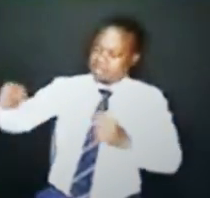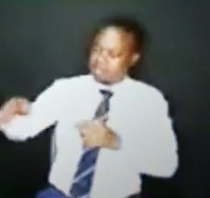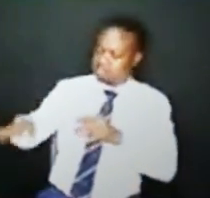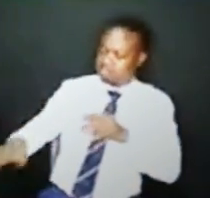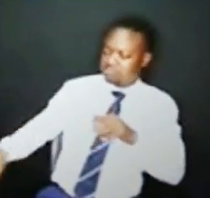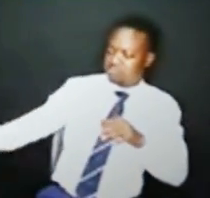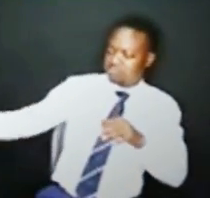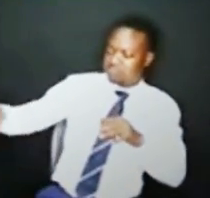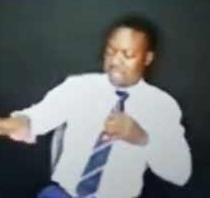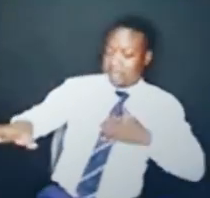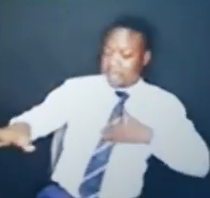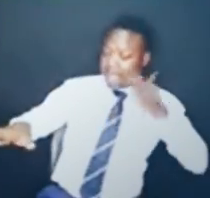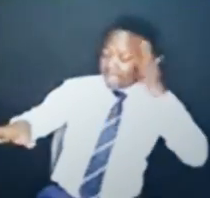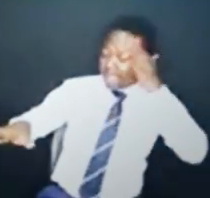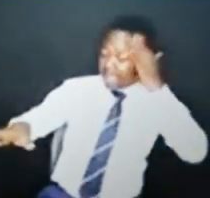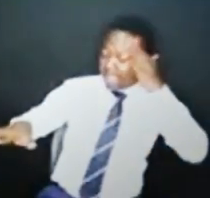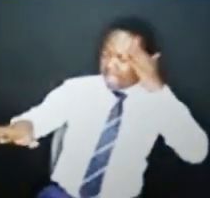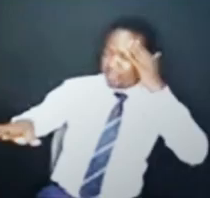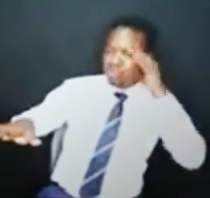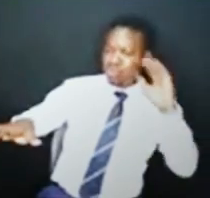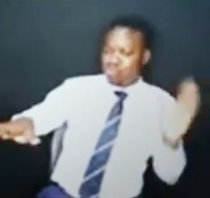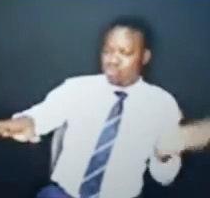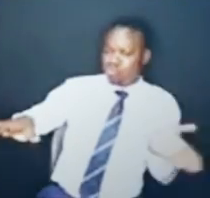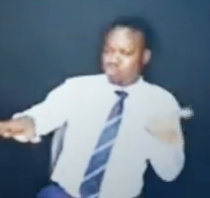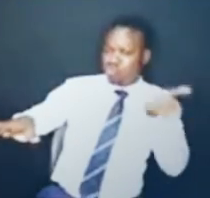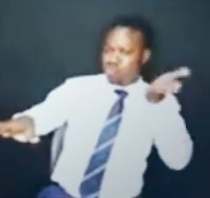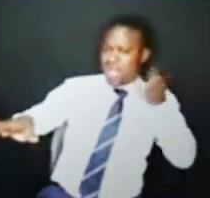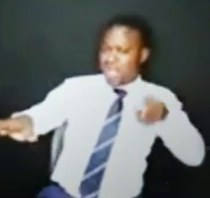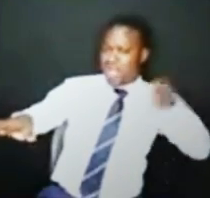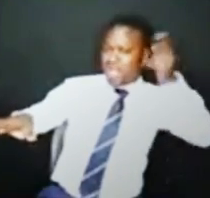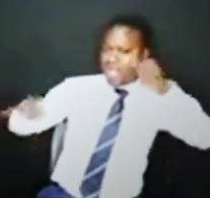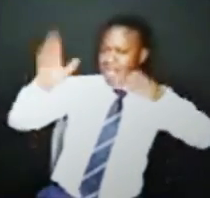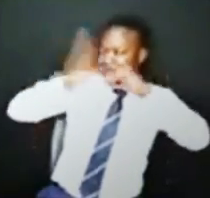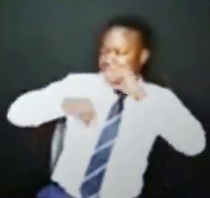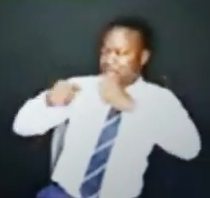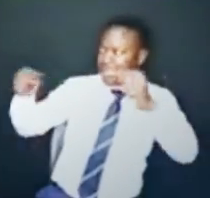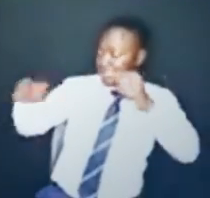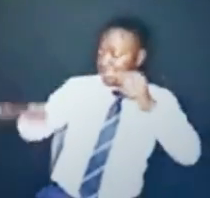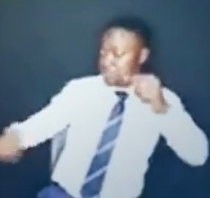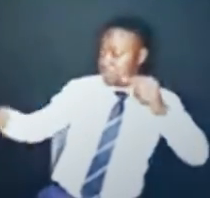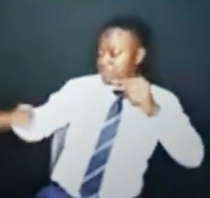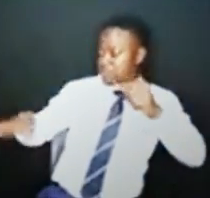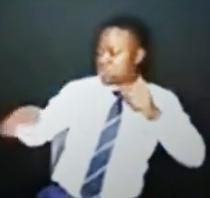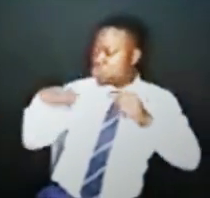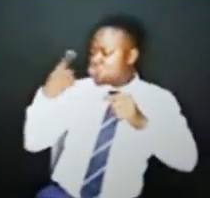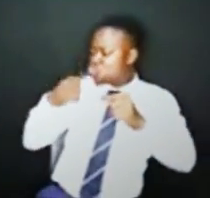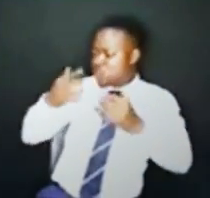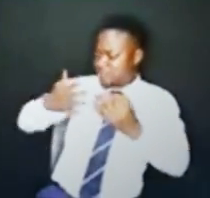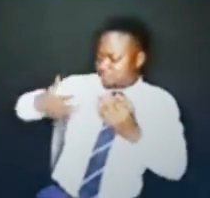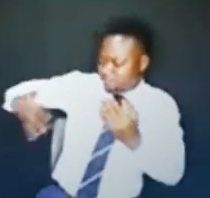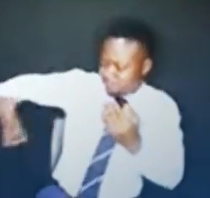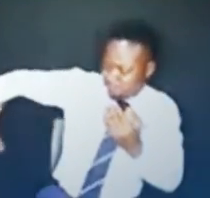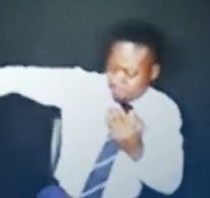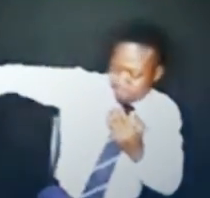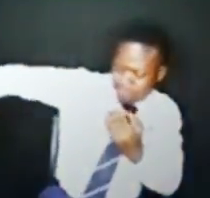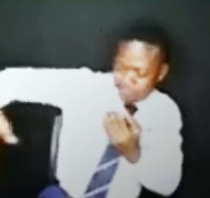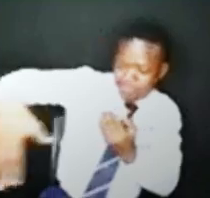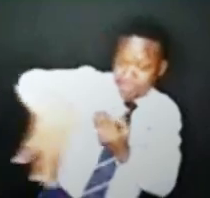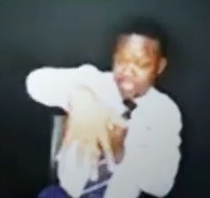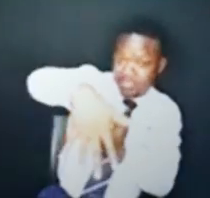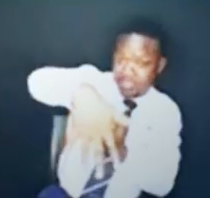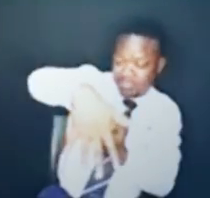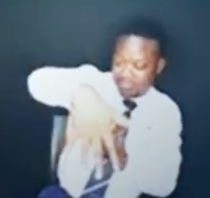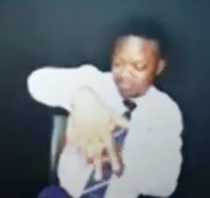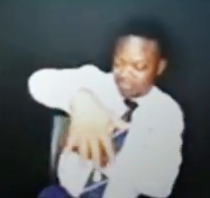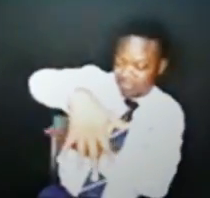My head will be exalted above the enemies who surround me. At his